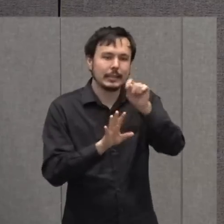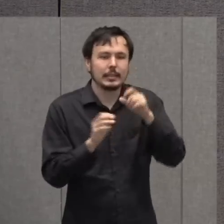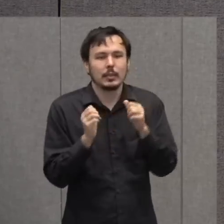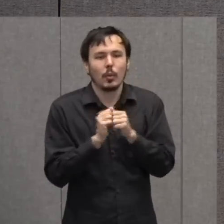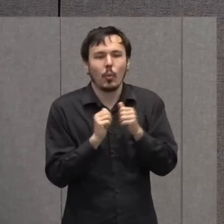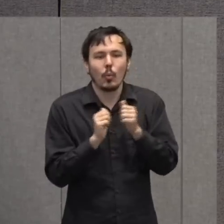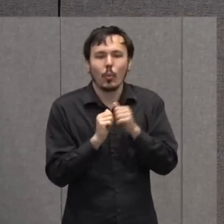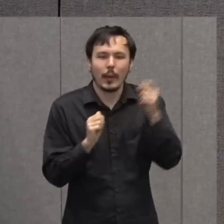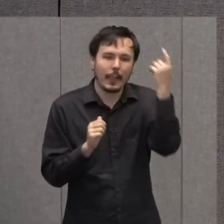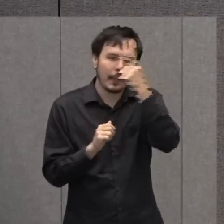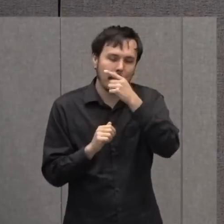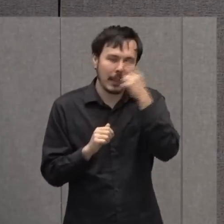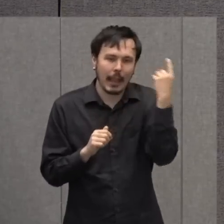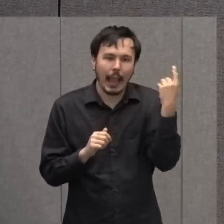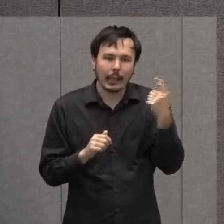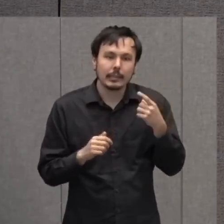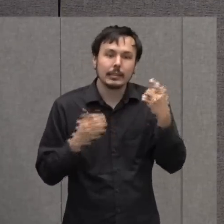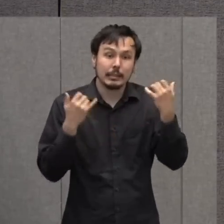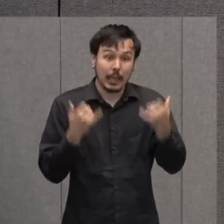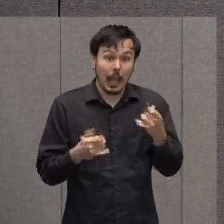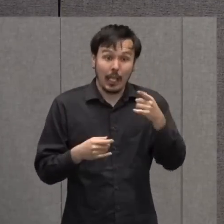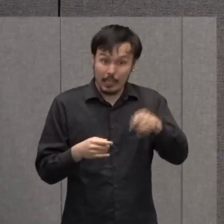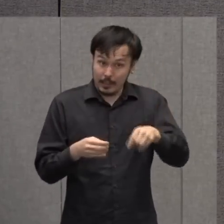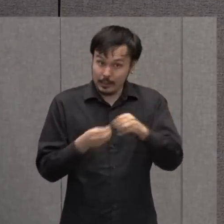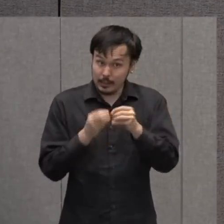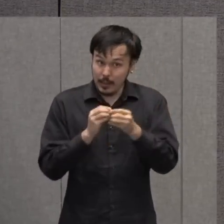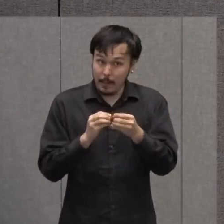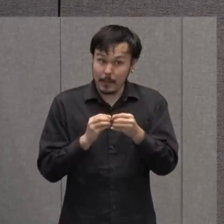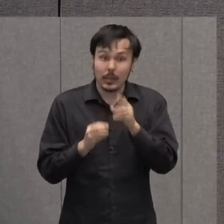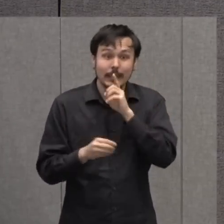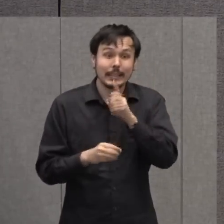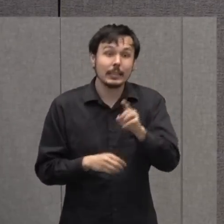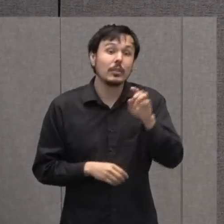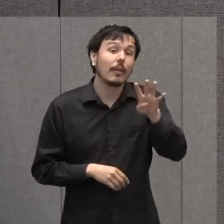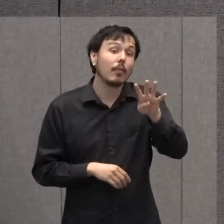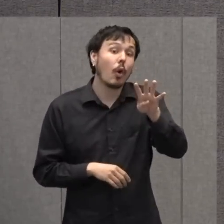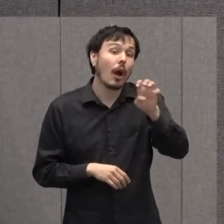That was the So one we added. one more, and so now this number is